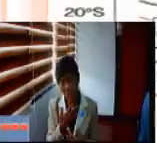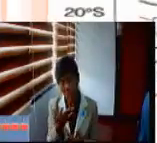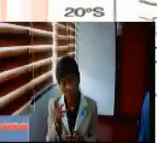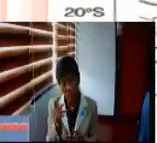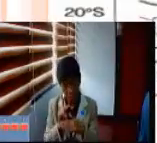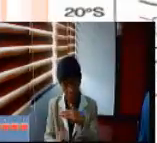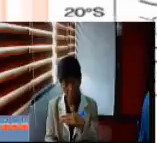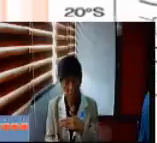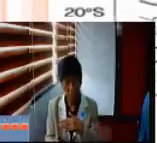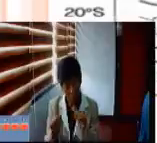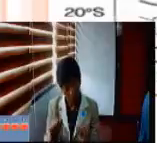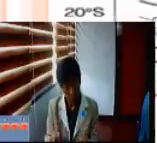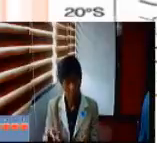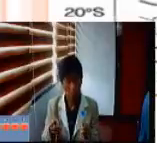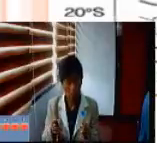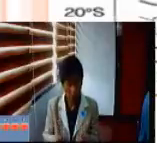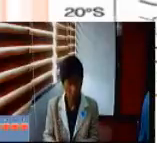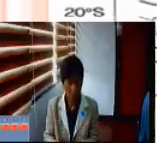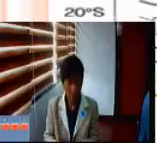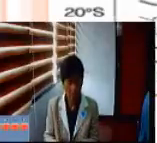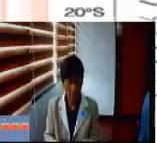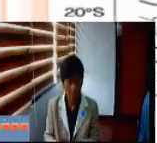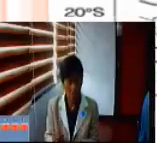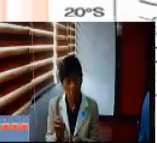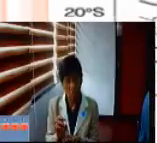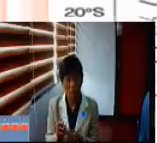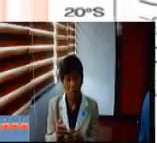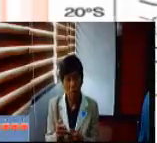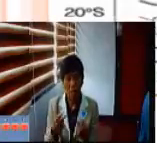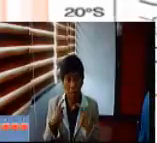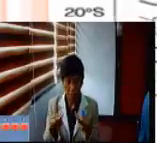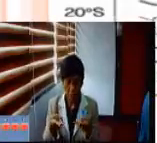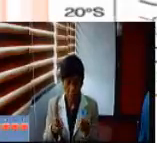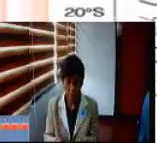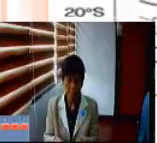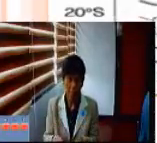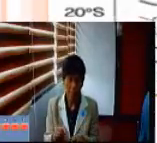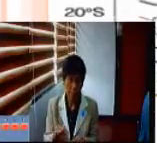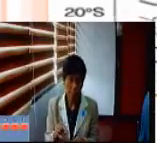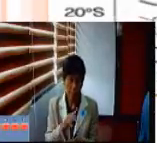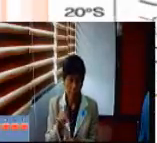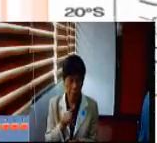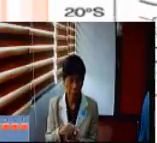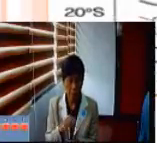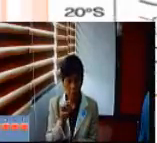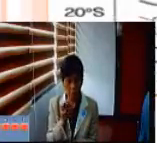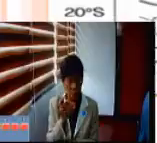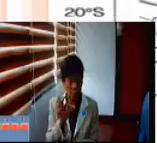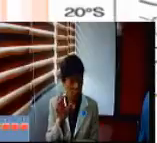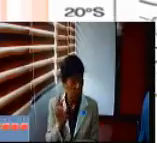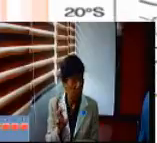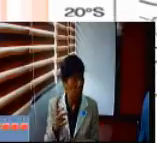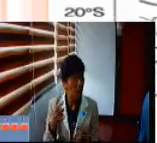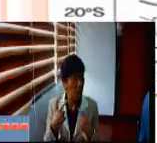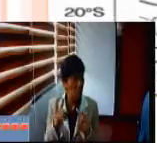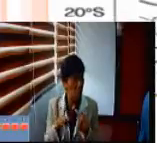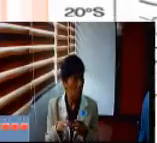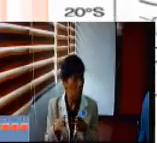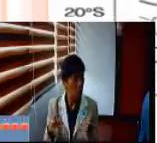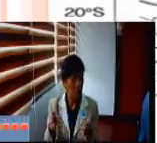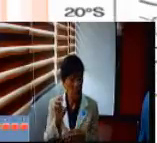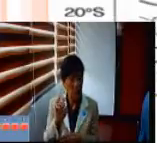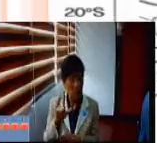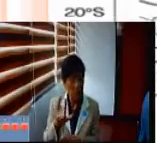predictions could happen or is it happening in the Philippines. In 1997, there's the one big El Nino